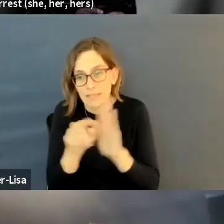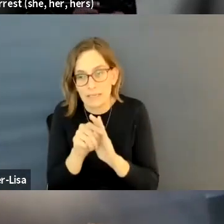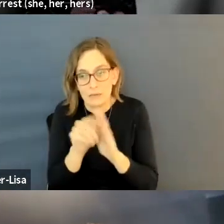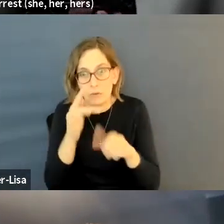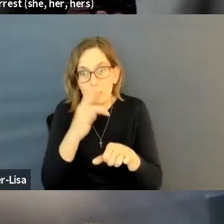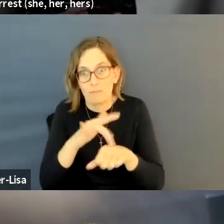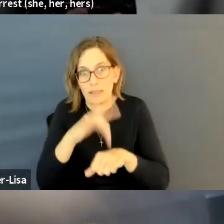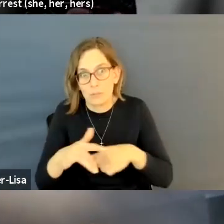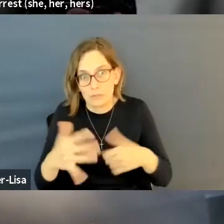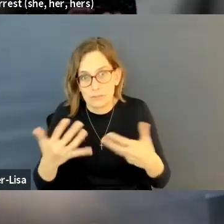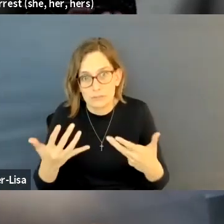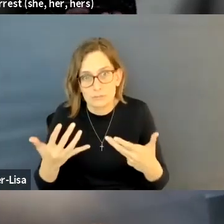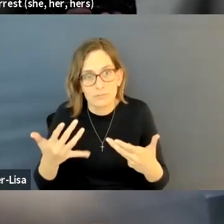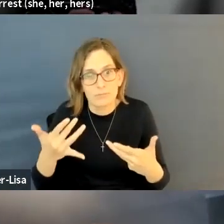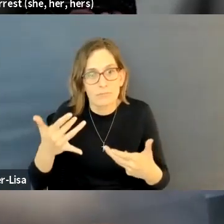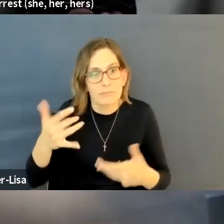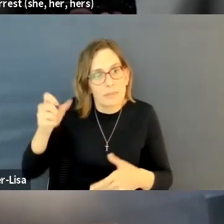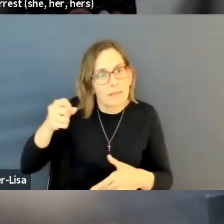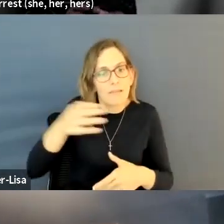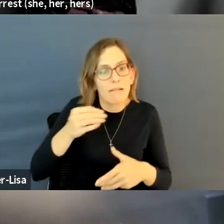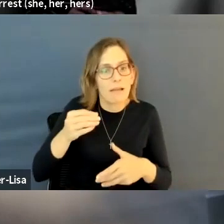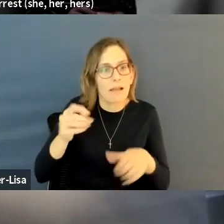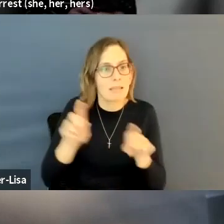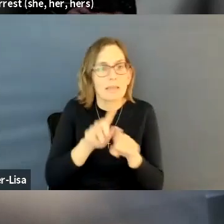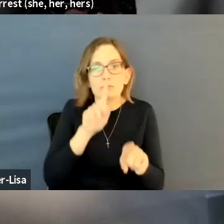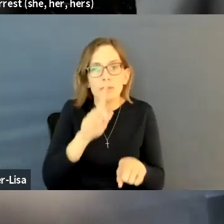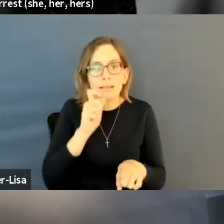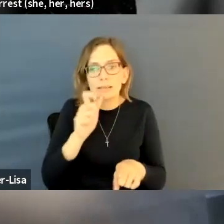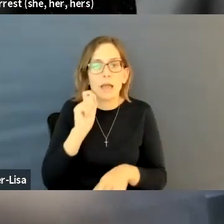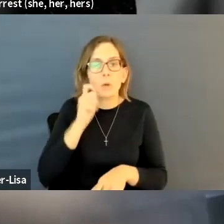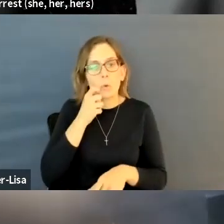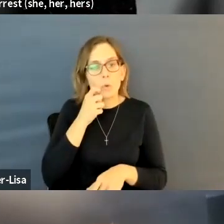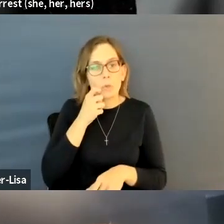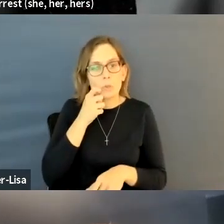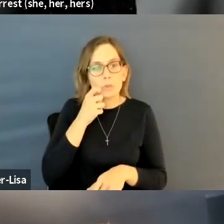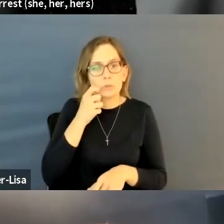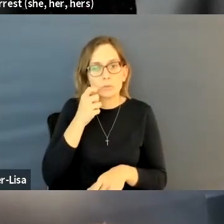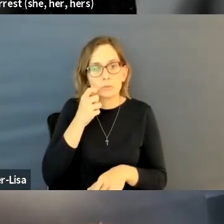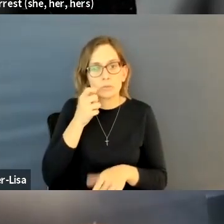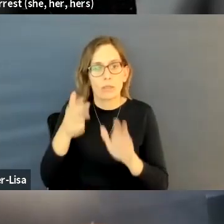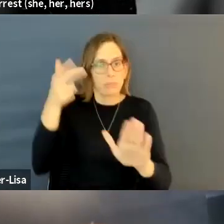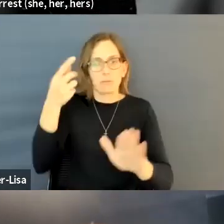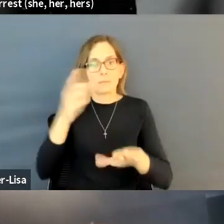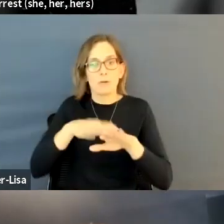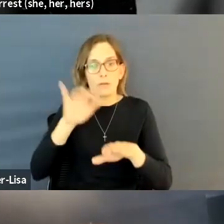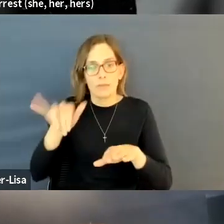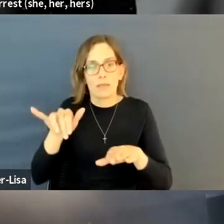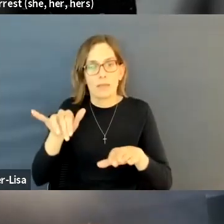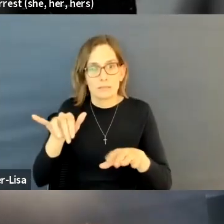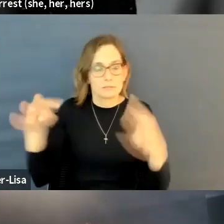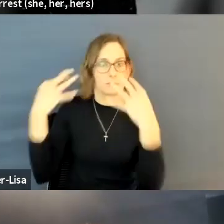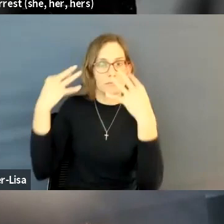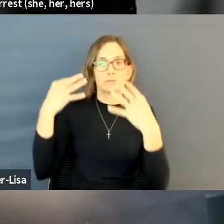available. Yeah, and like, it's really not cool to put someone on the spot like that. It's pretty tokenizing,